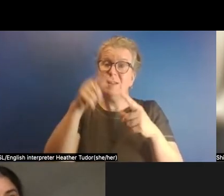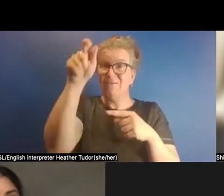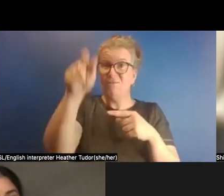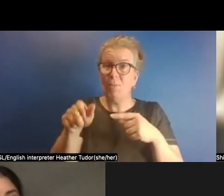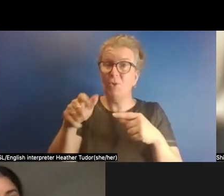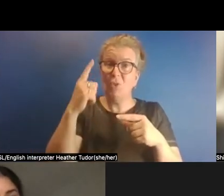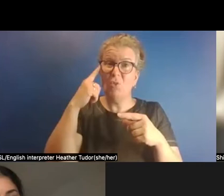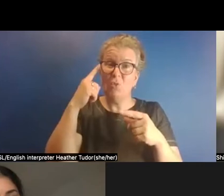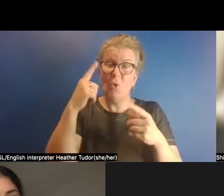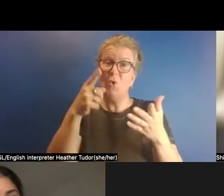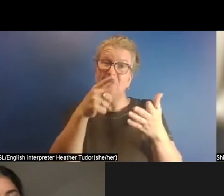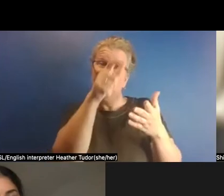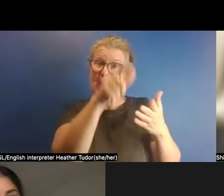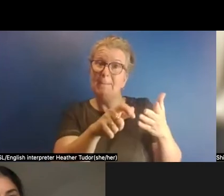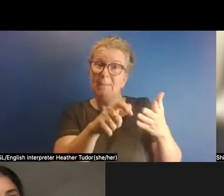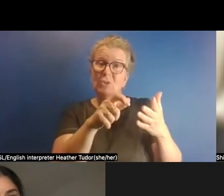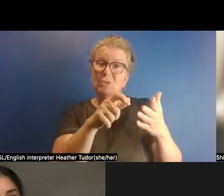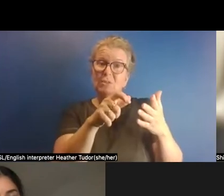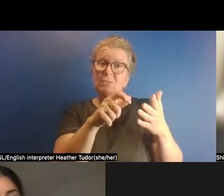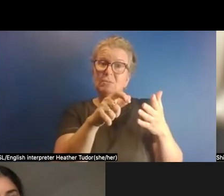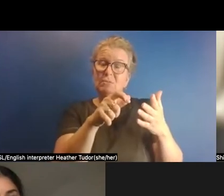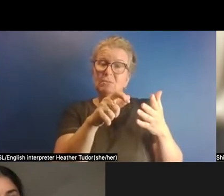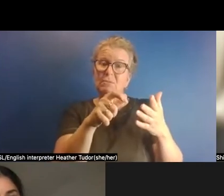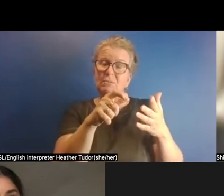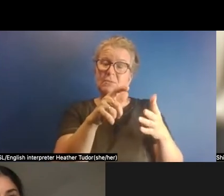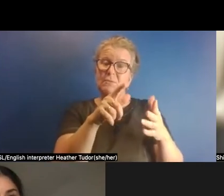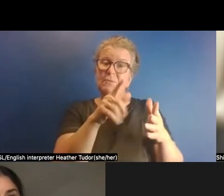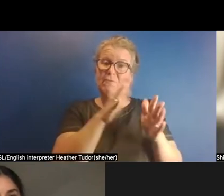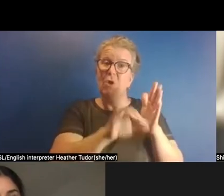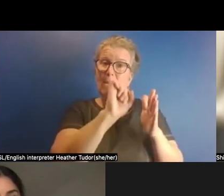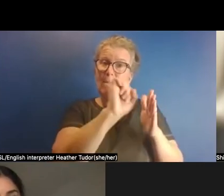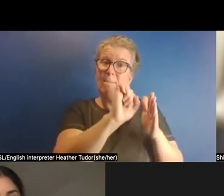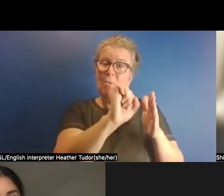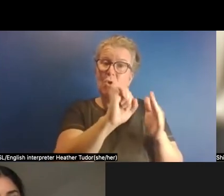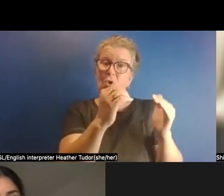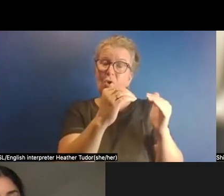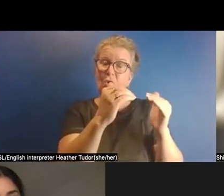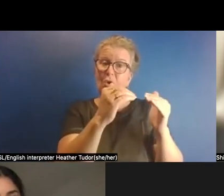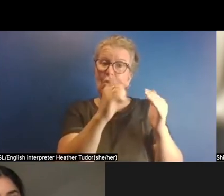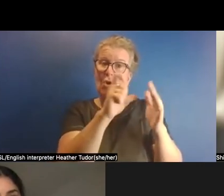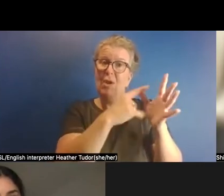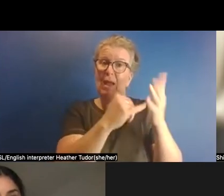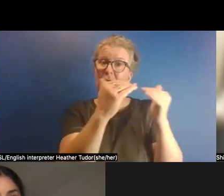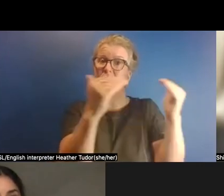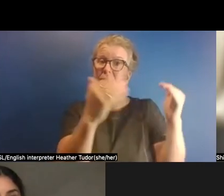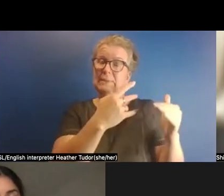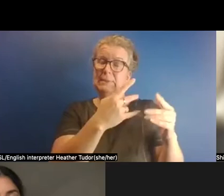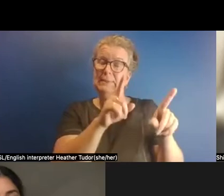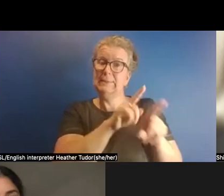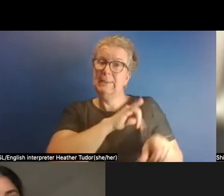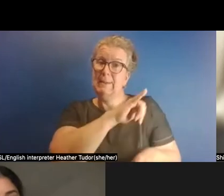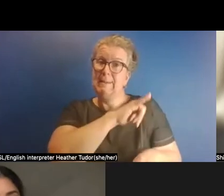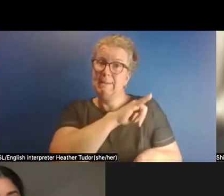be different Karat. But yeah, it's just interesting how what does it look like in the relationship,